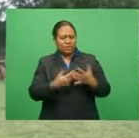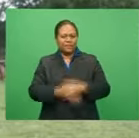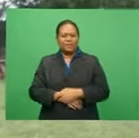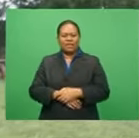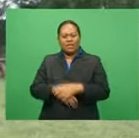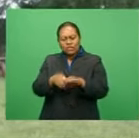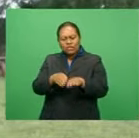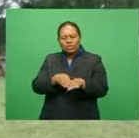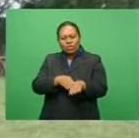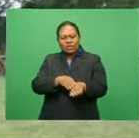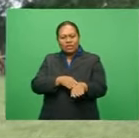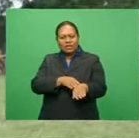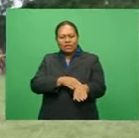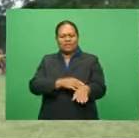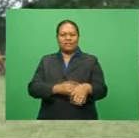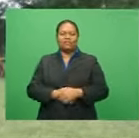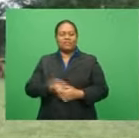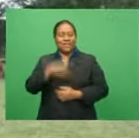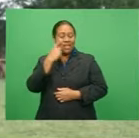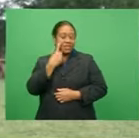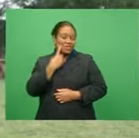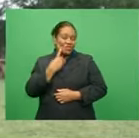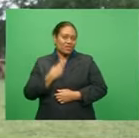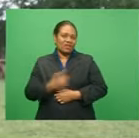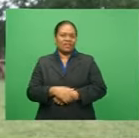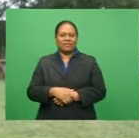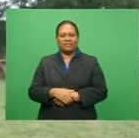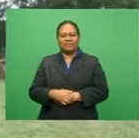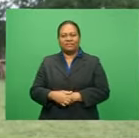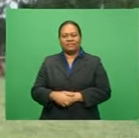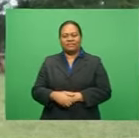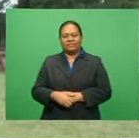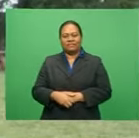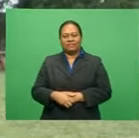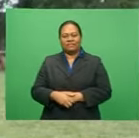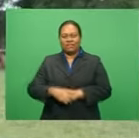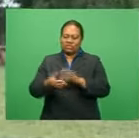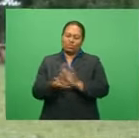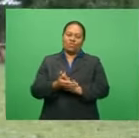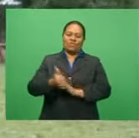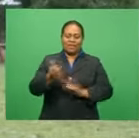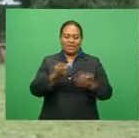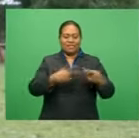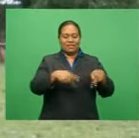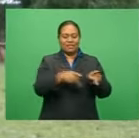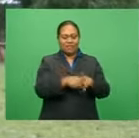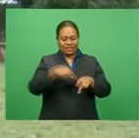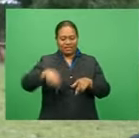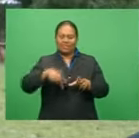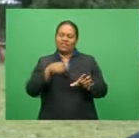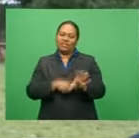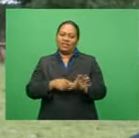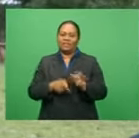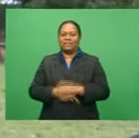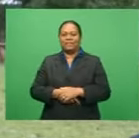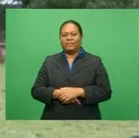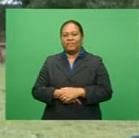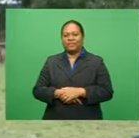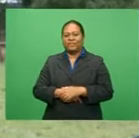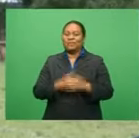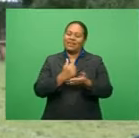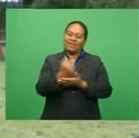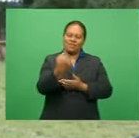slowly we try and gain our spot back this year into to be a